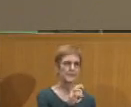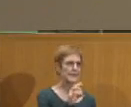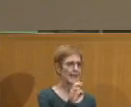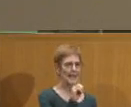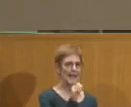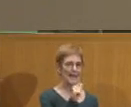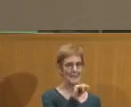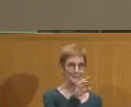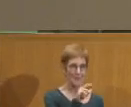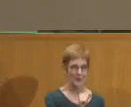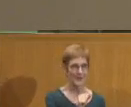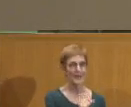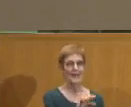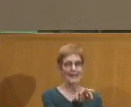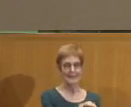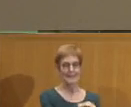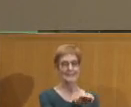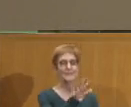election.